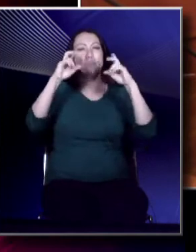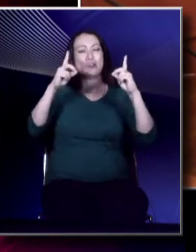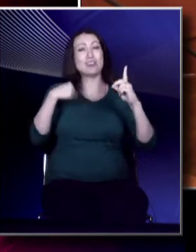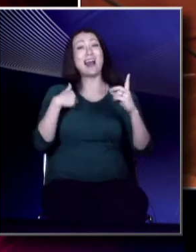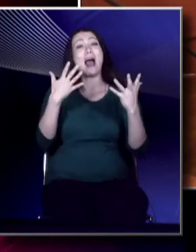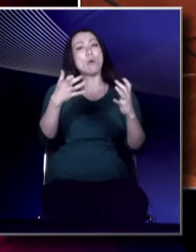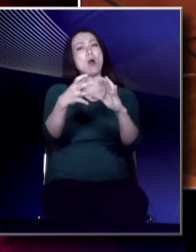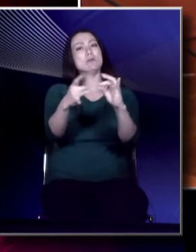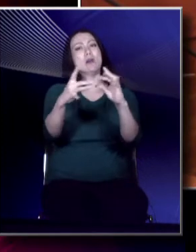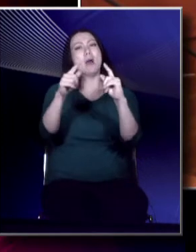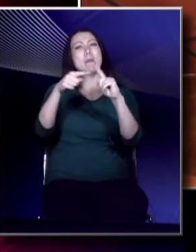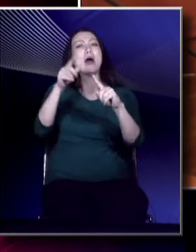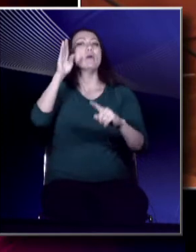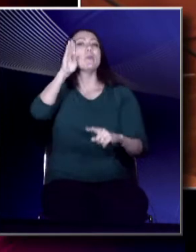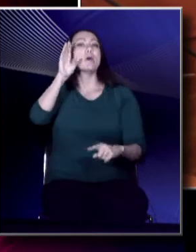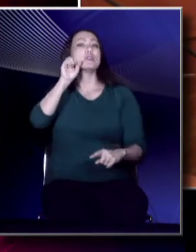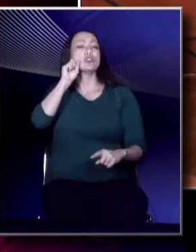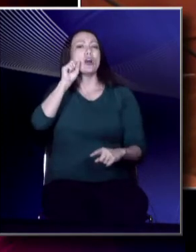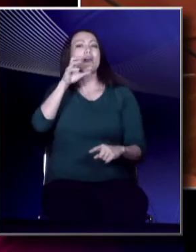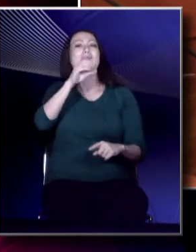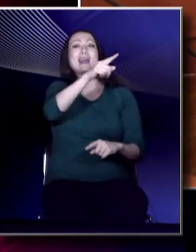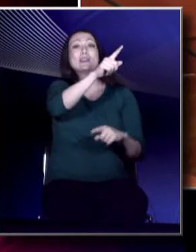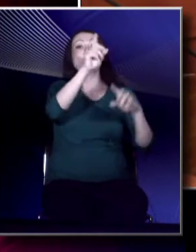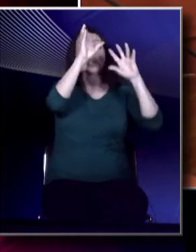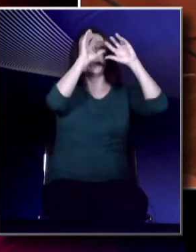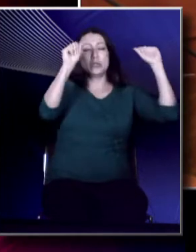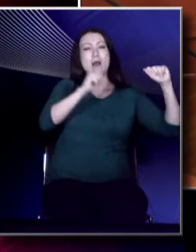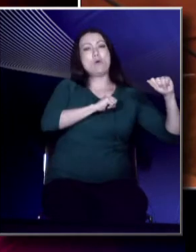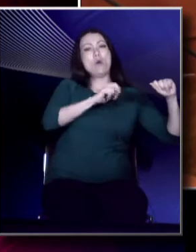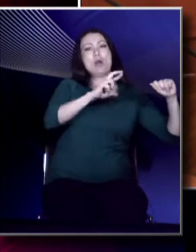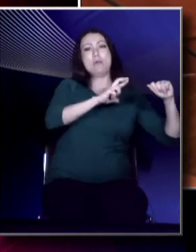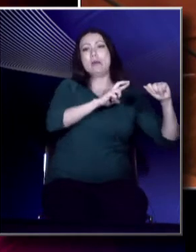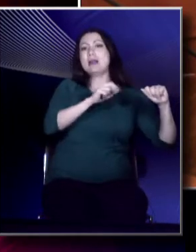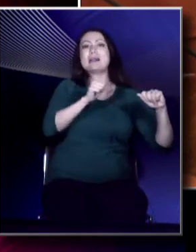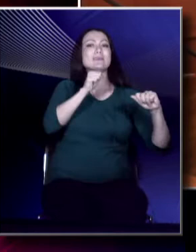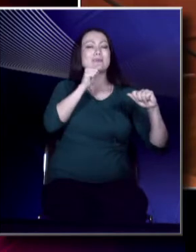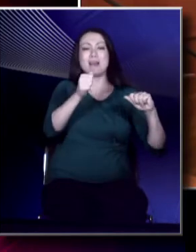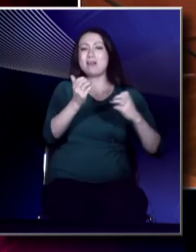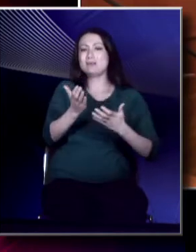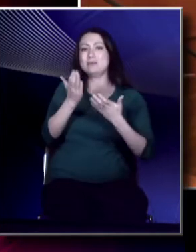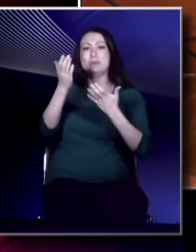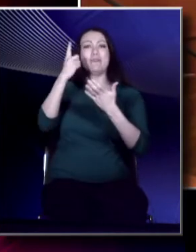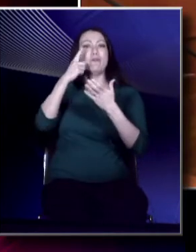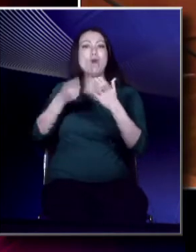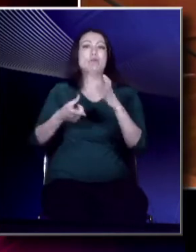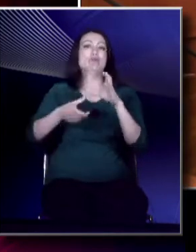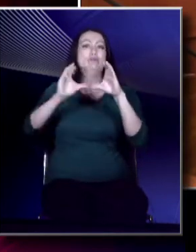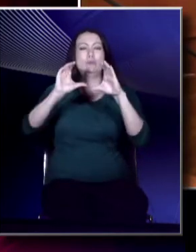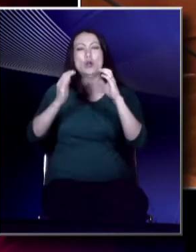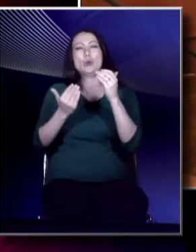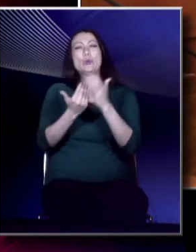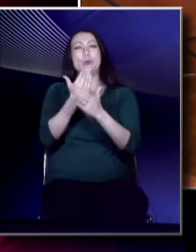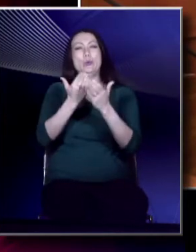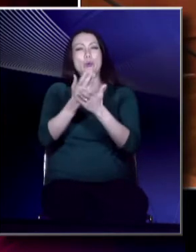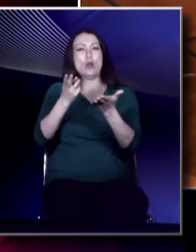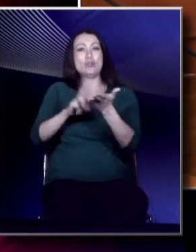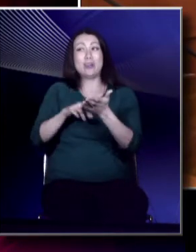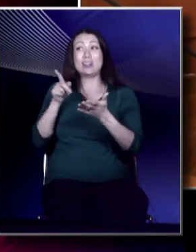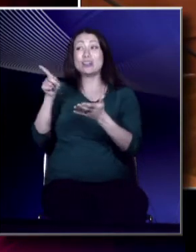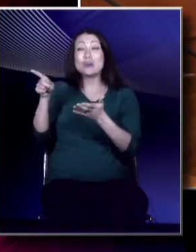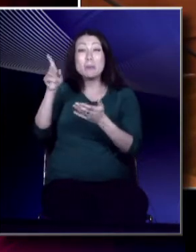that Superintendent Reichman has chosen to not submit her contract for renewal. Barbara has worked for this agency for 30